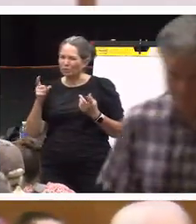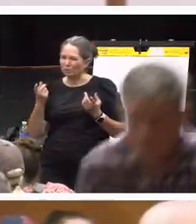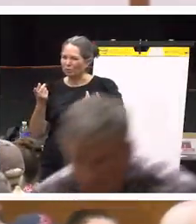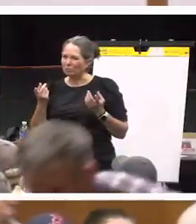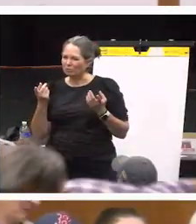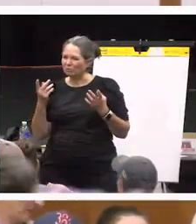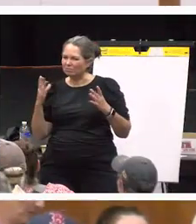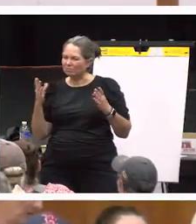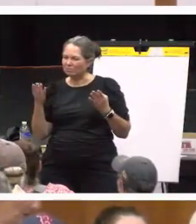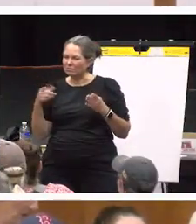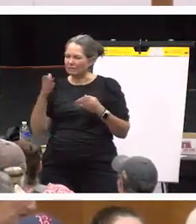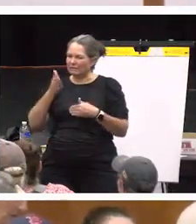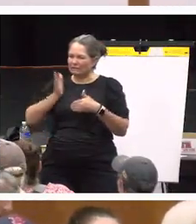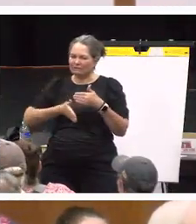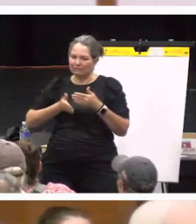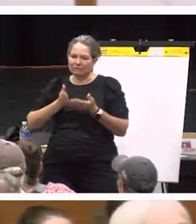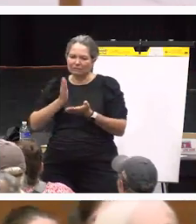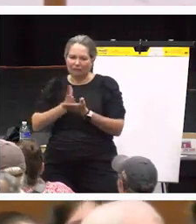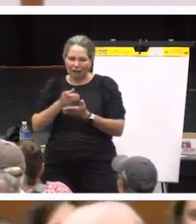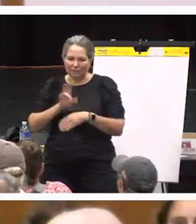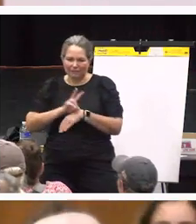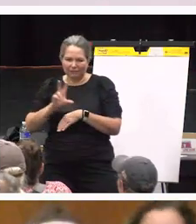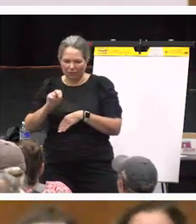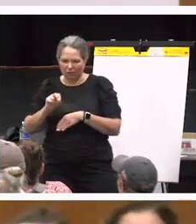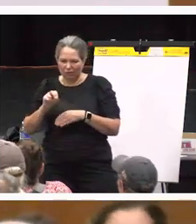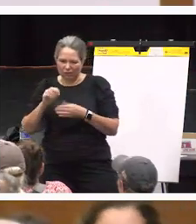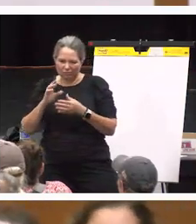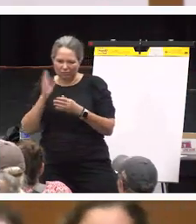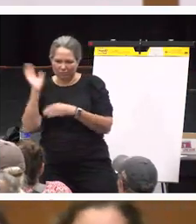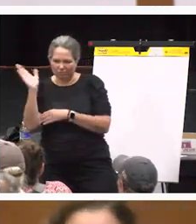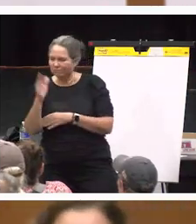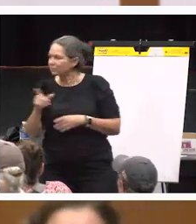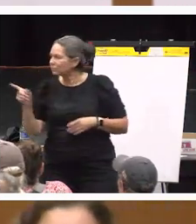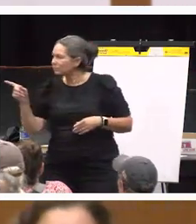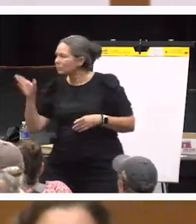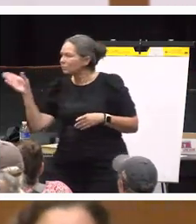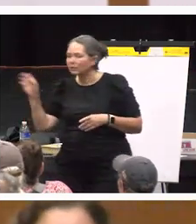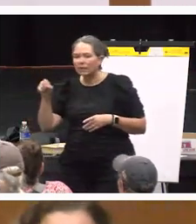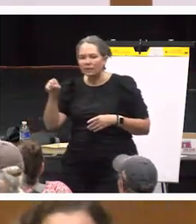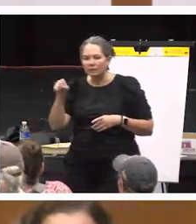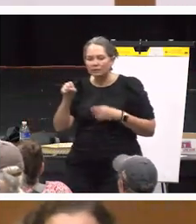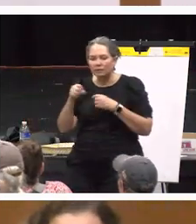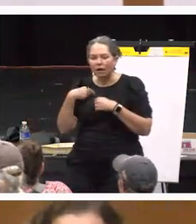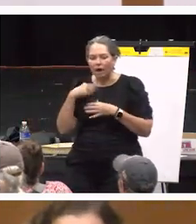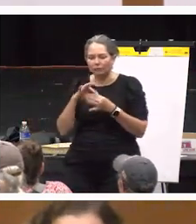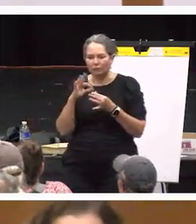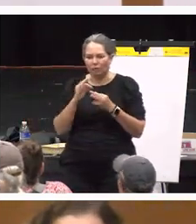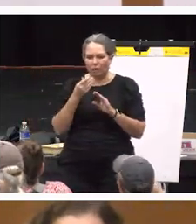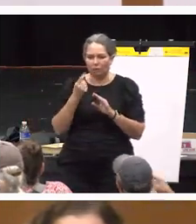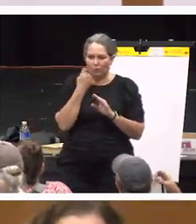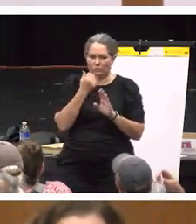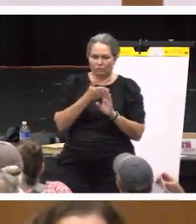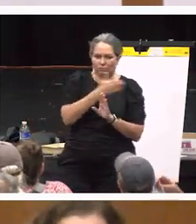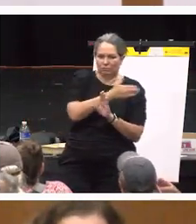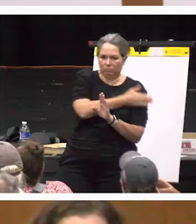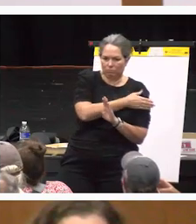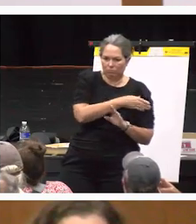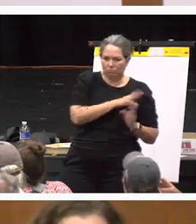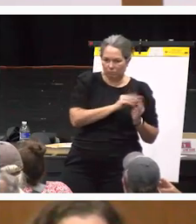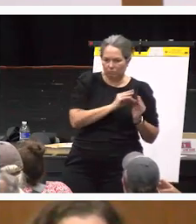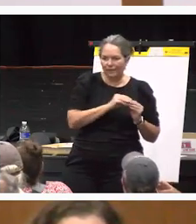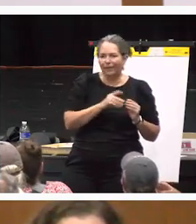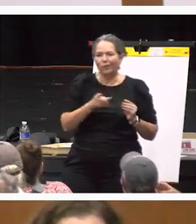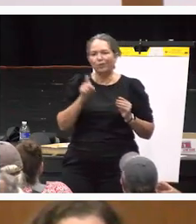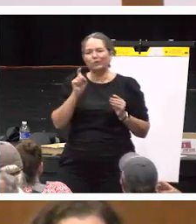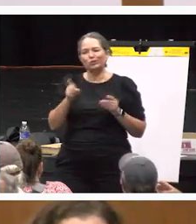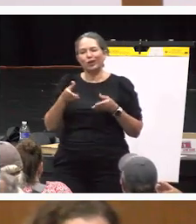Sir. Chris Piatek again. I've spoken the first couple of meetings about the importance of letting our rivers be